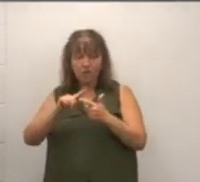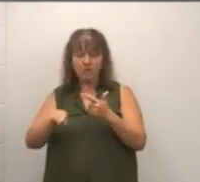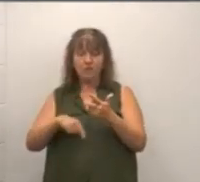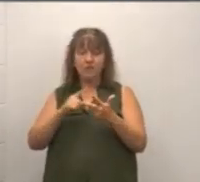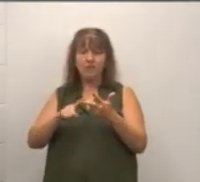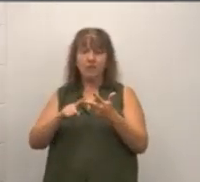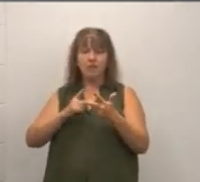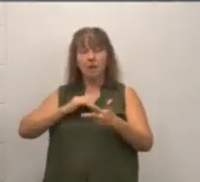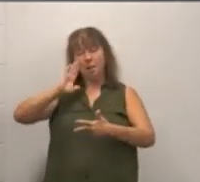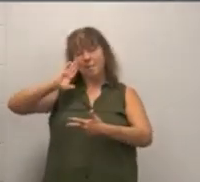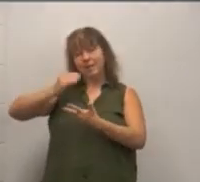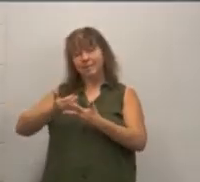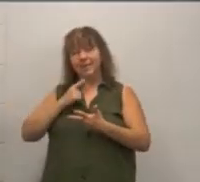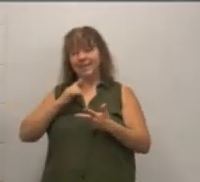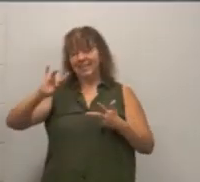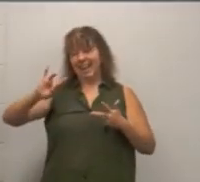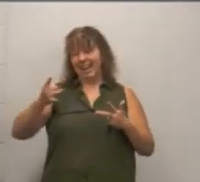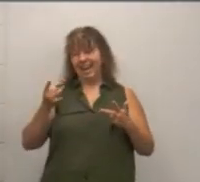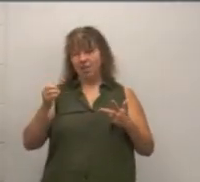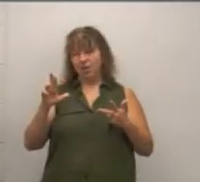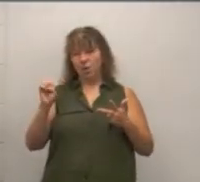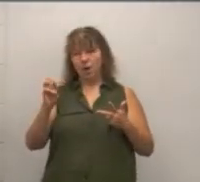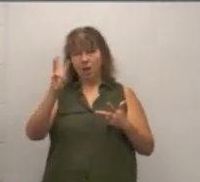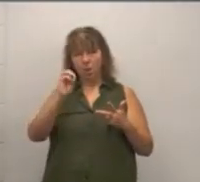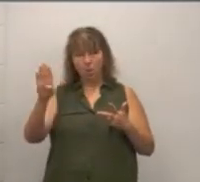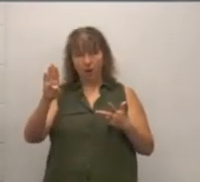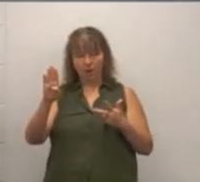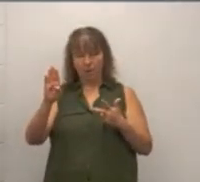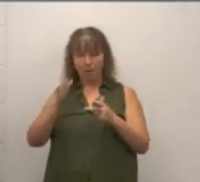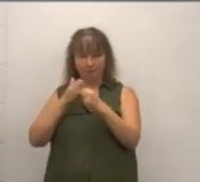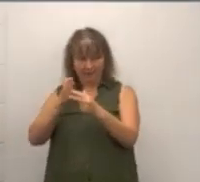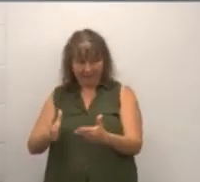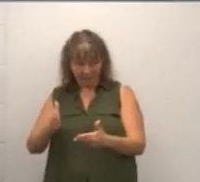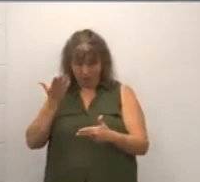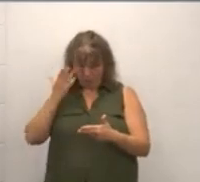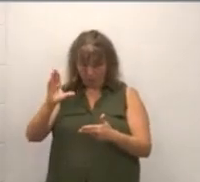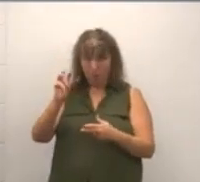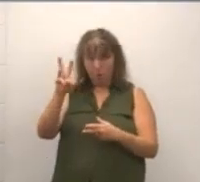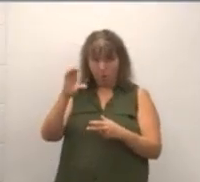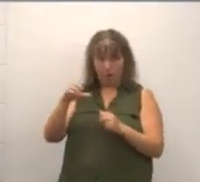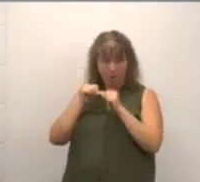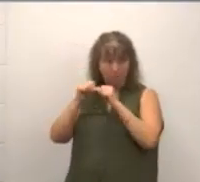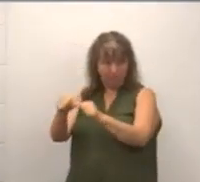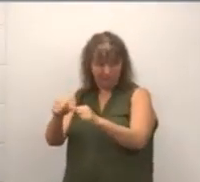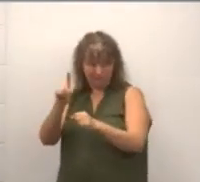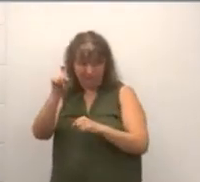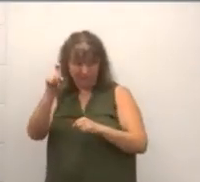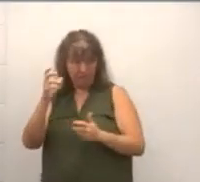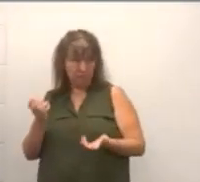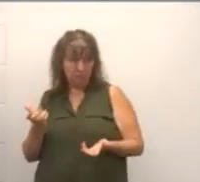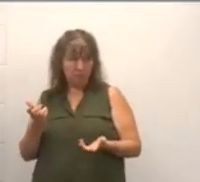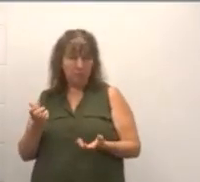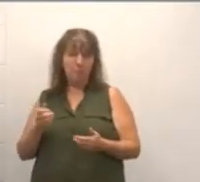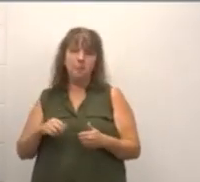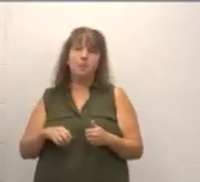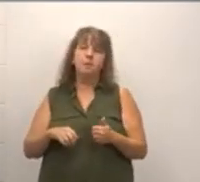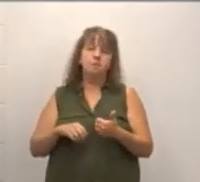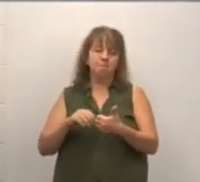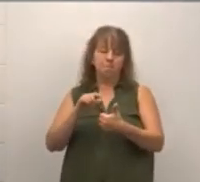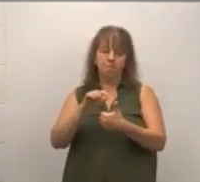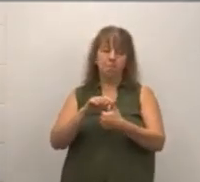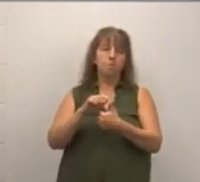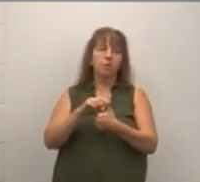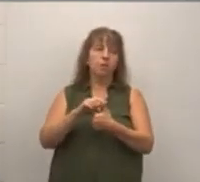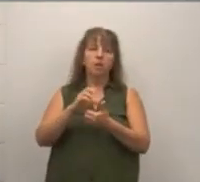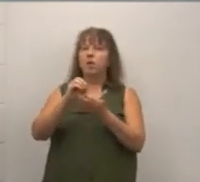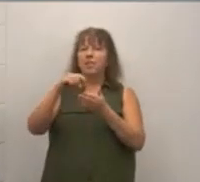8th grade web leader. Will this program still be taking place? The students will not be